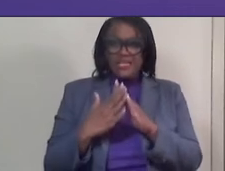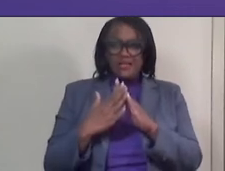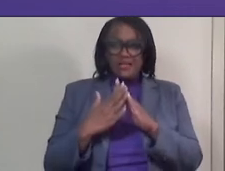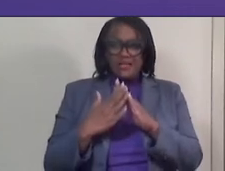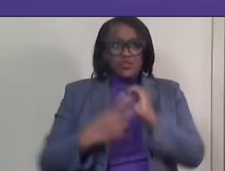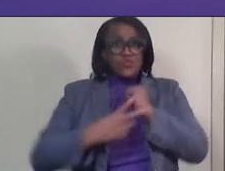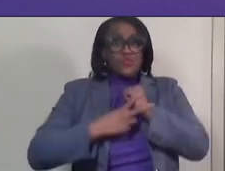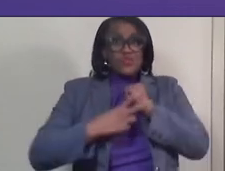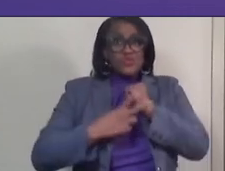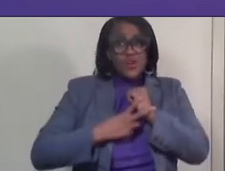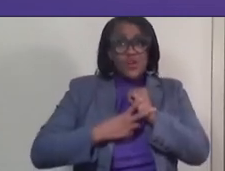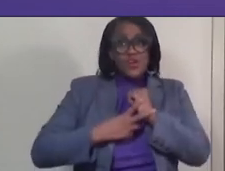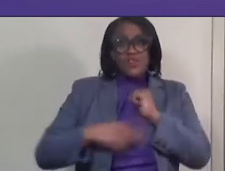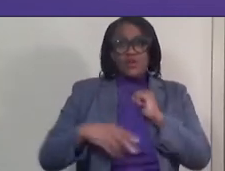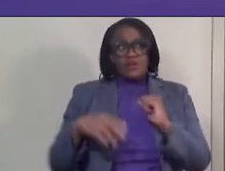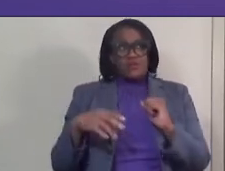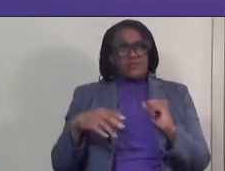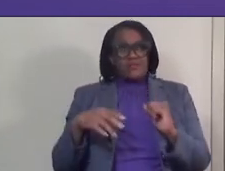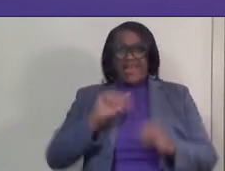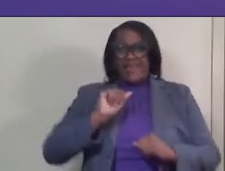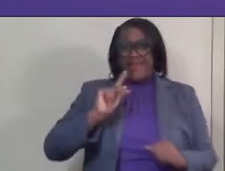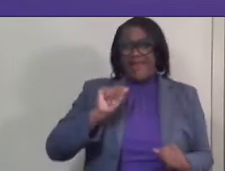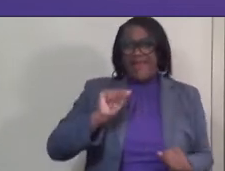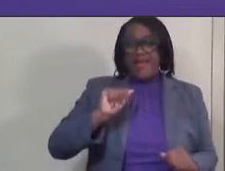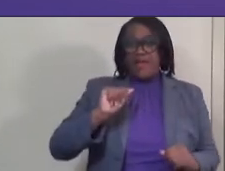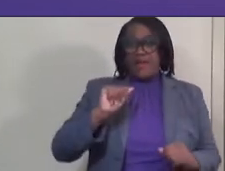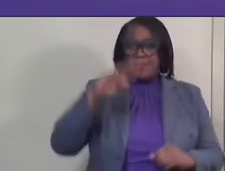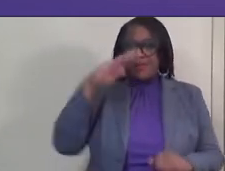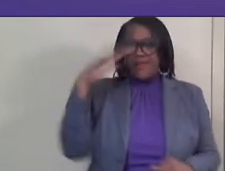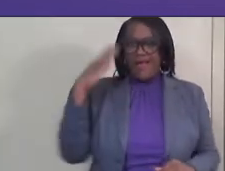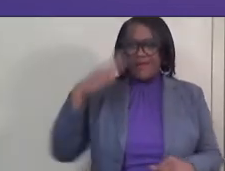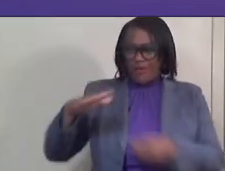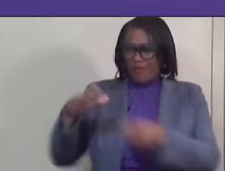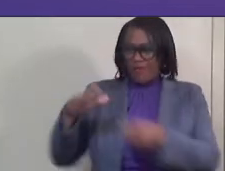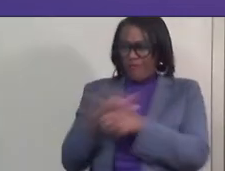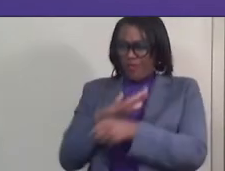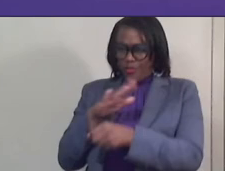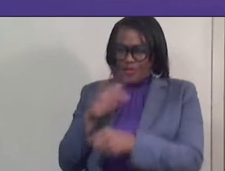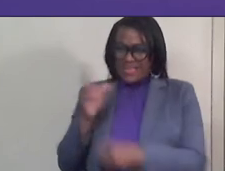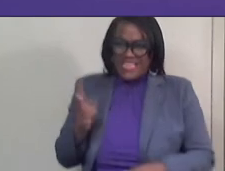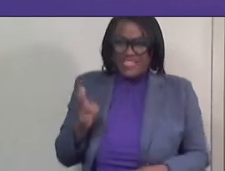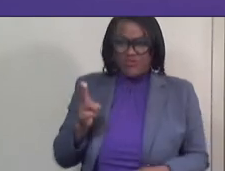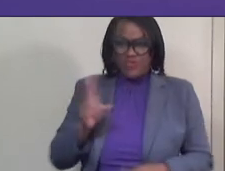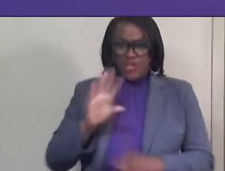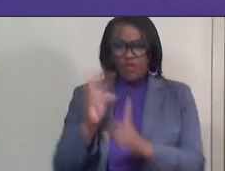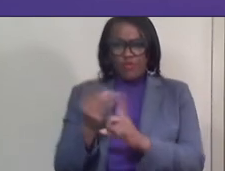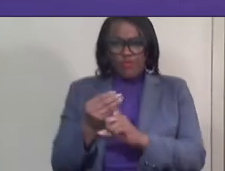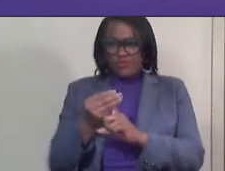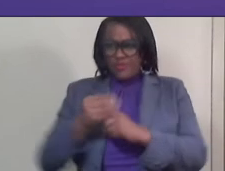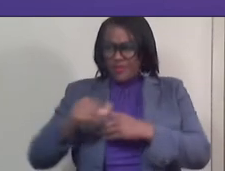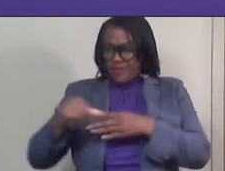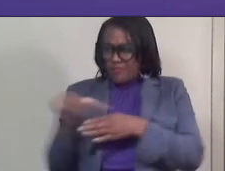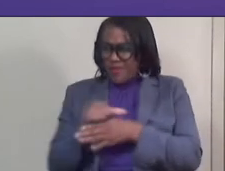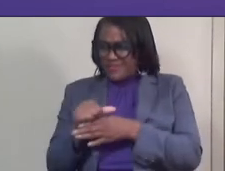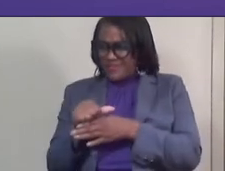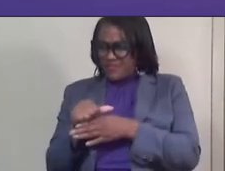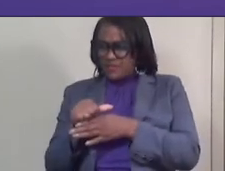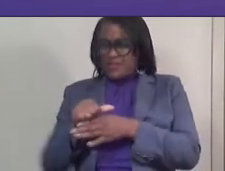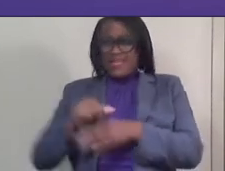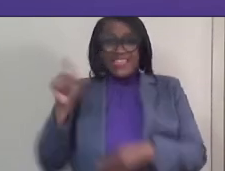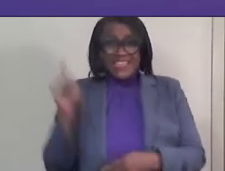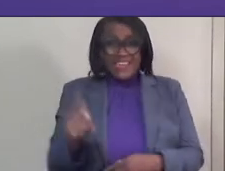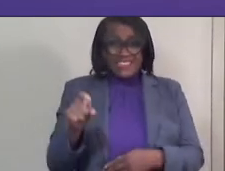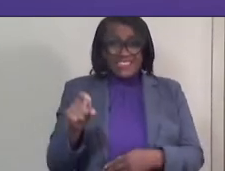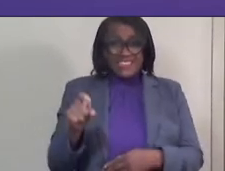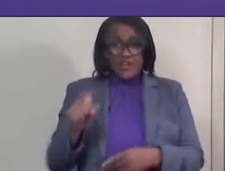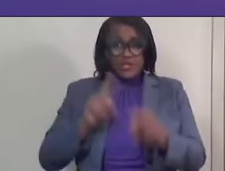aka Black, aka Fuller, history, culture, and practices necessary to